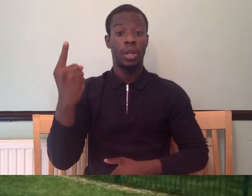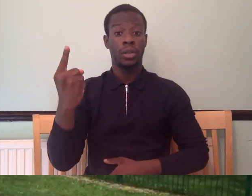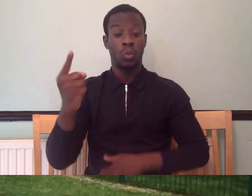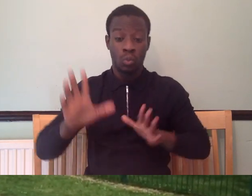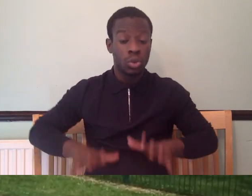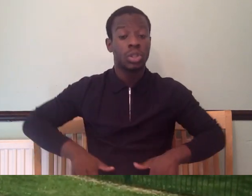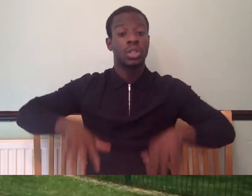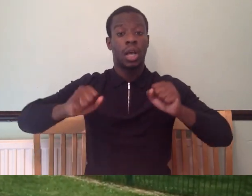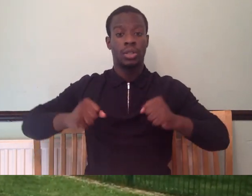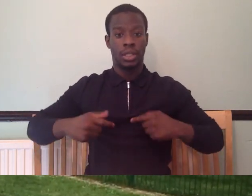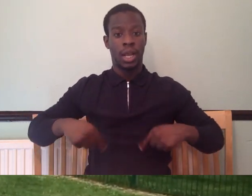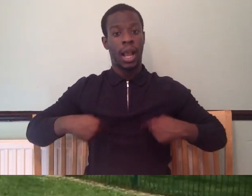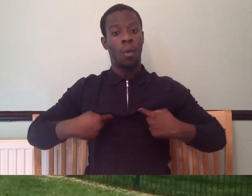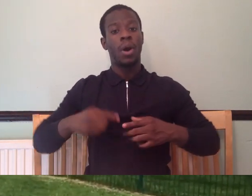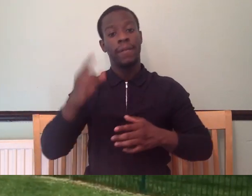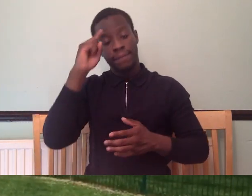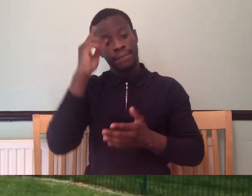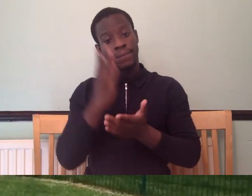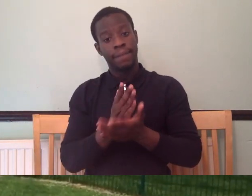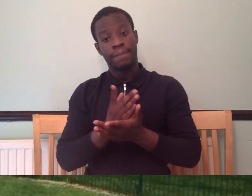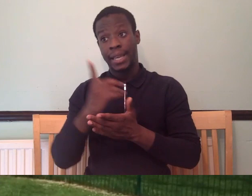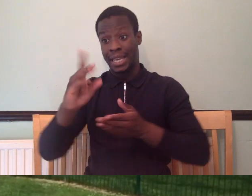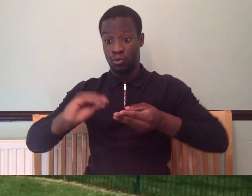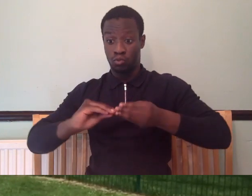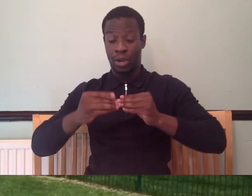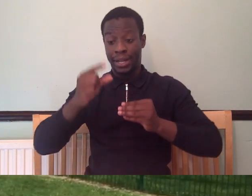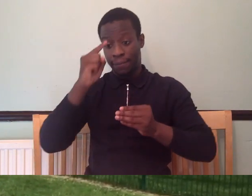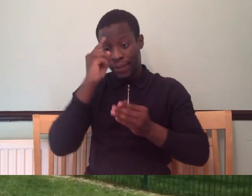faith, and he makes our faith perfect.